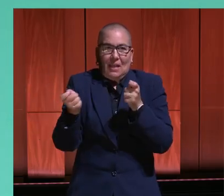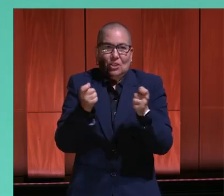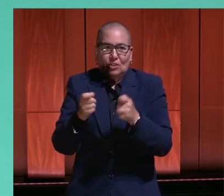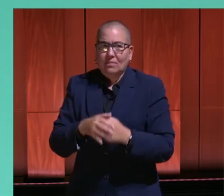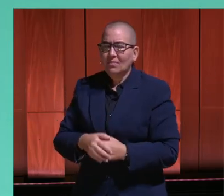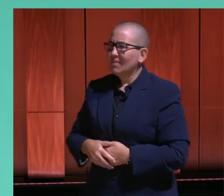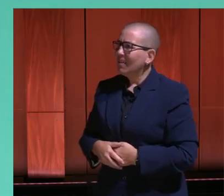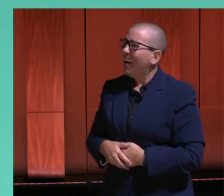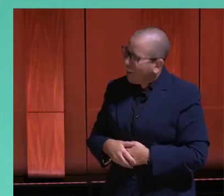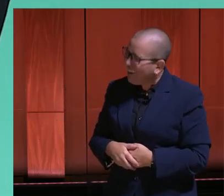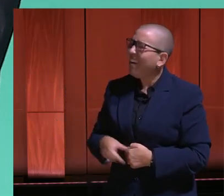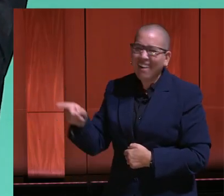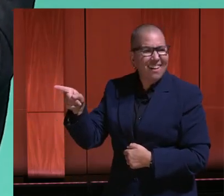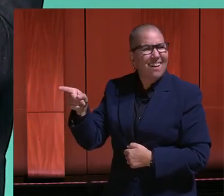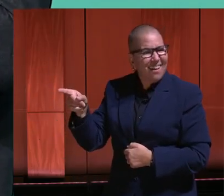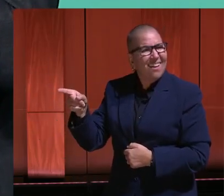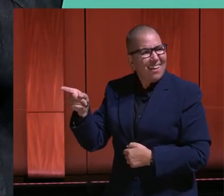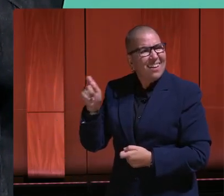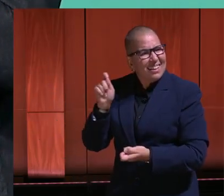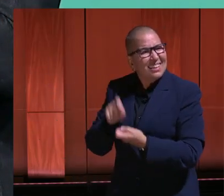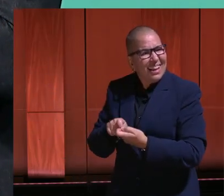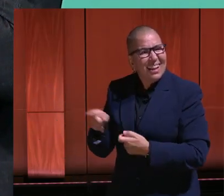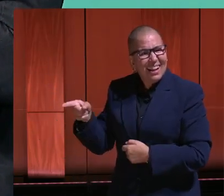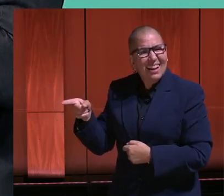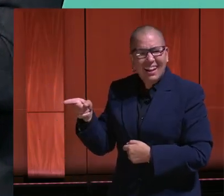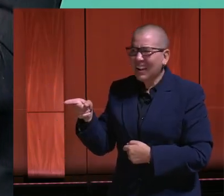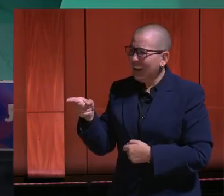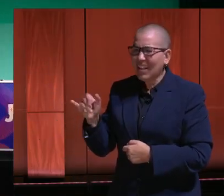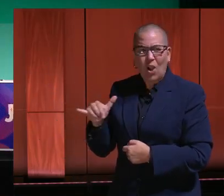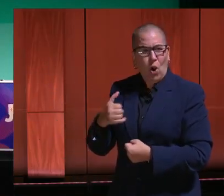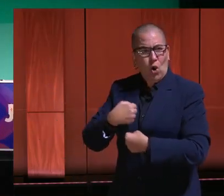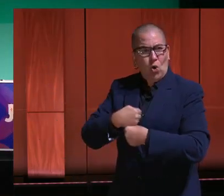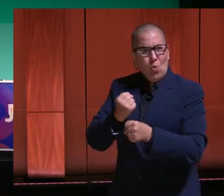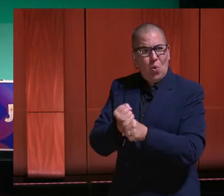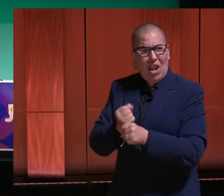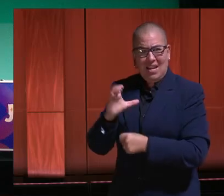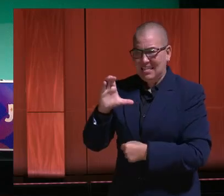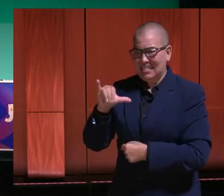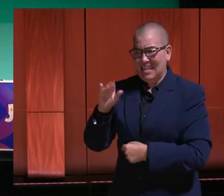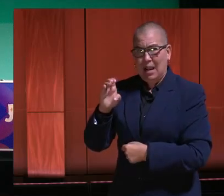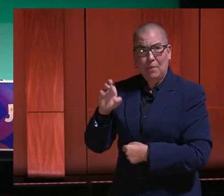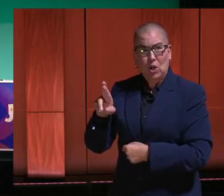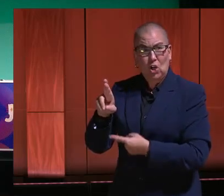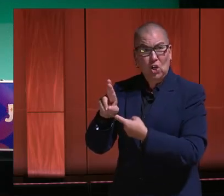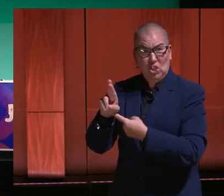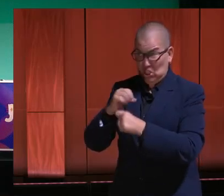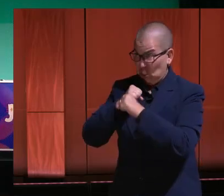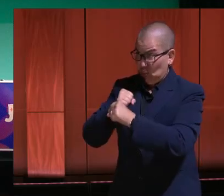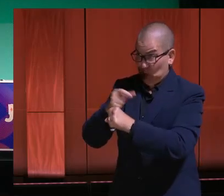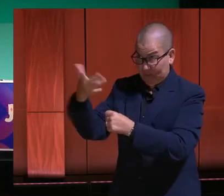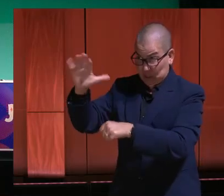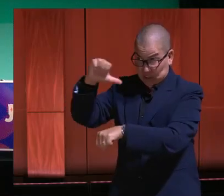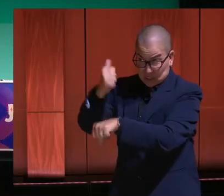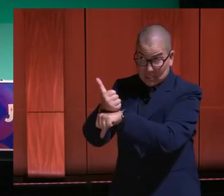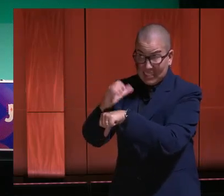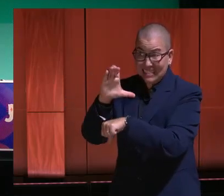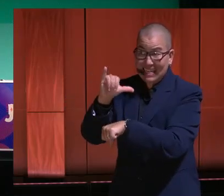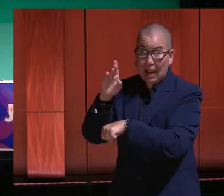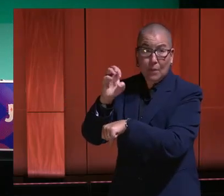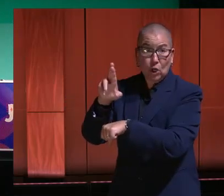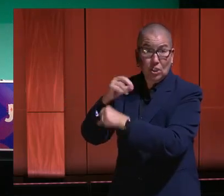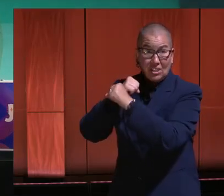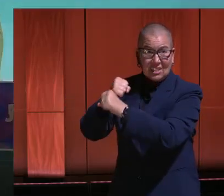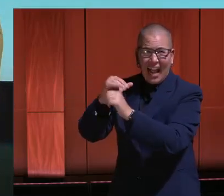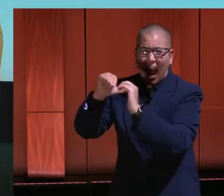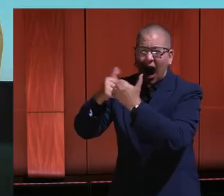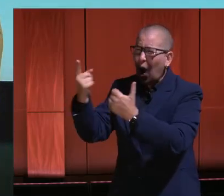security. What role does cybersecurity play as part of your IT deployment strategy? Yeah,